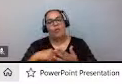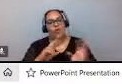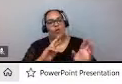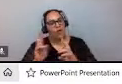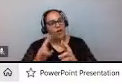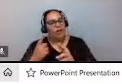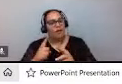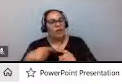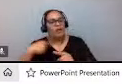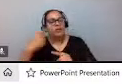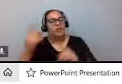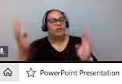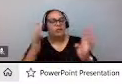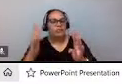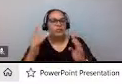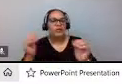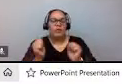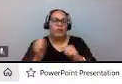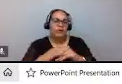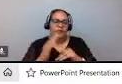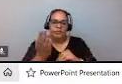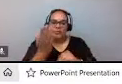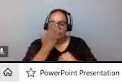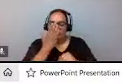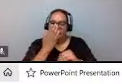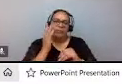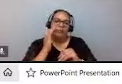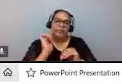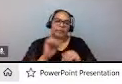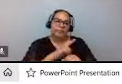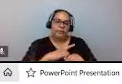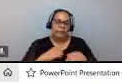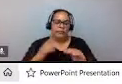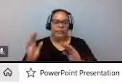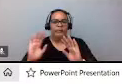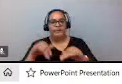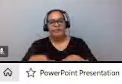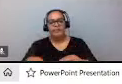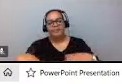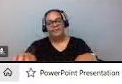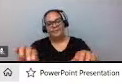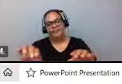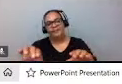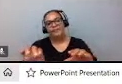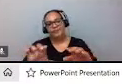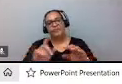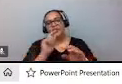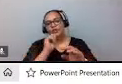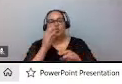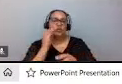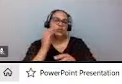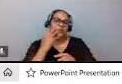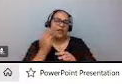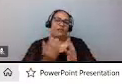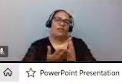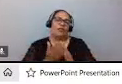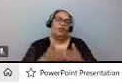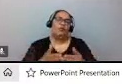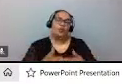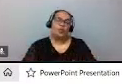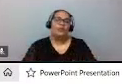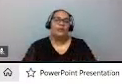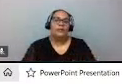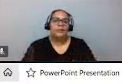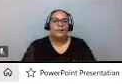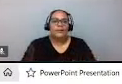for the next season particularly the winter season when these longwave activities um are experienced through the